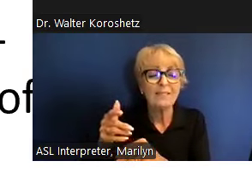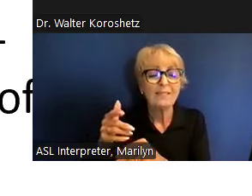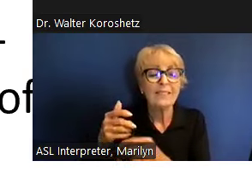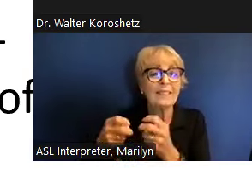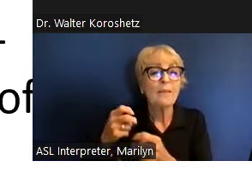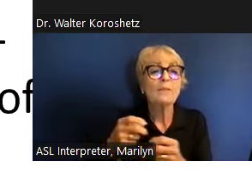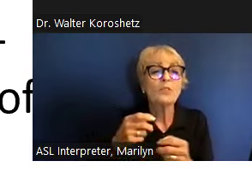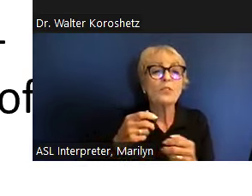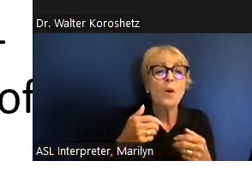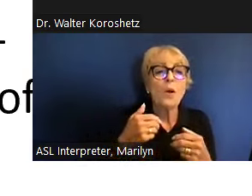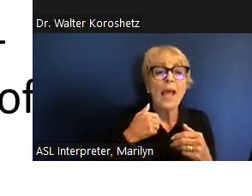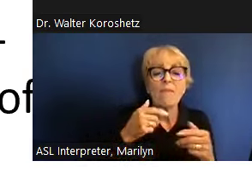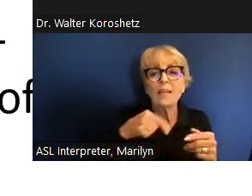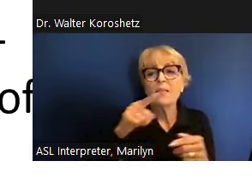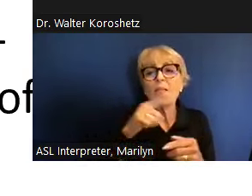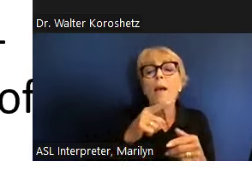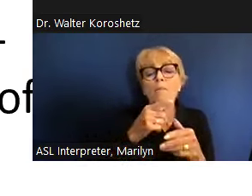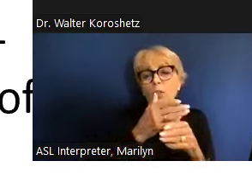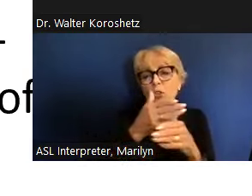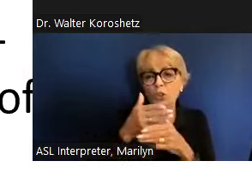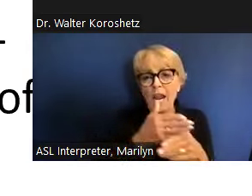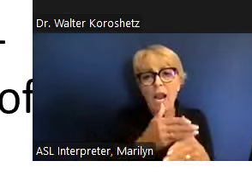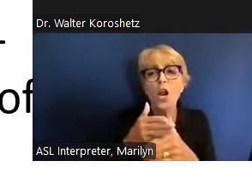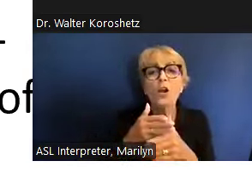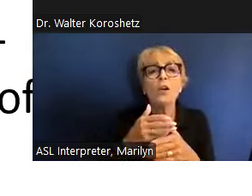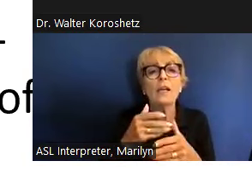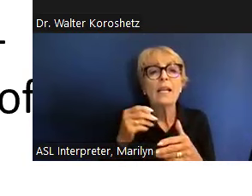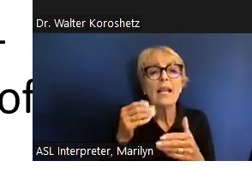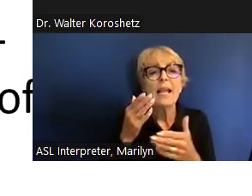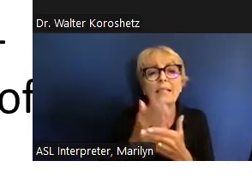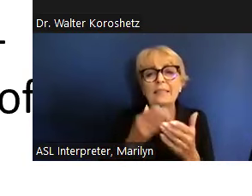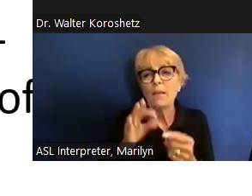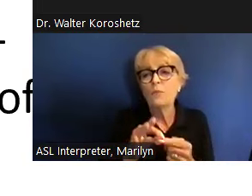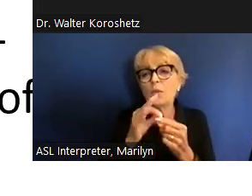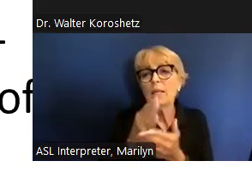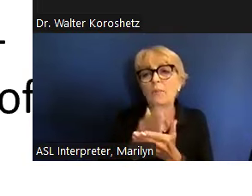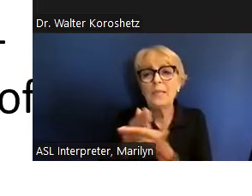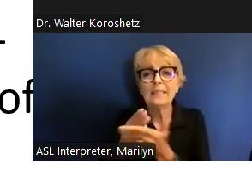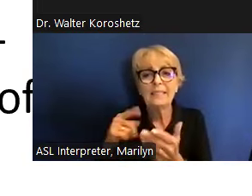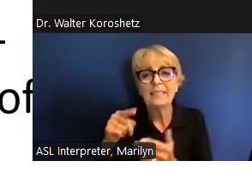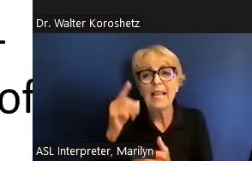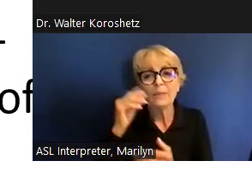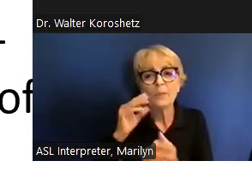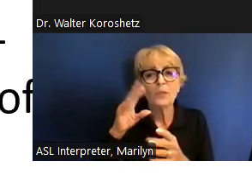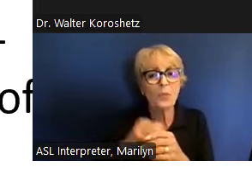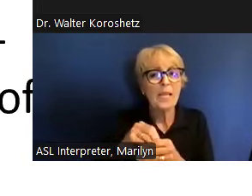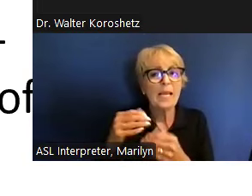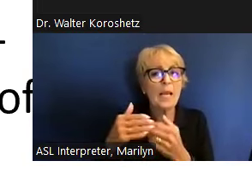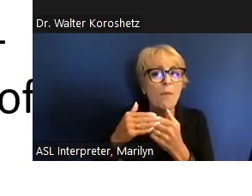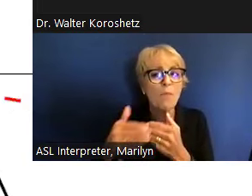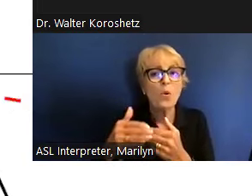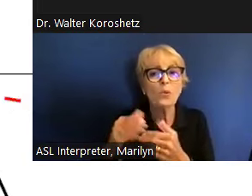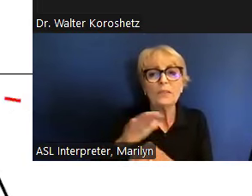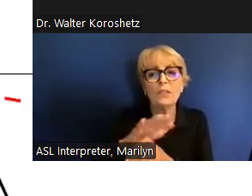shared by group participants, but then we elaborate on some of the unique pieces that they're experiencing within their post-COVID